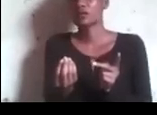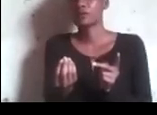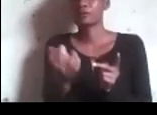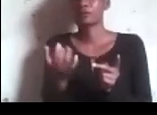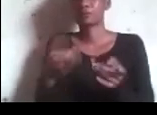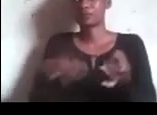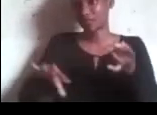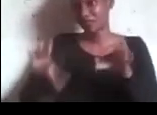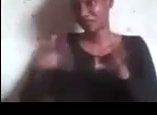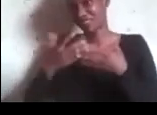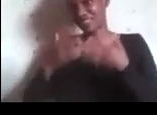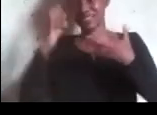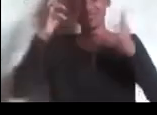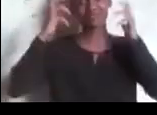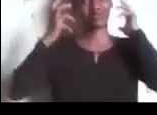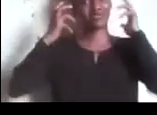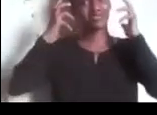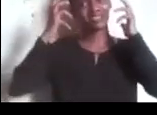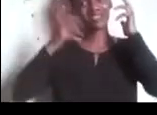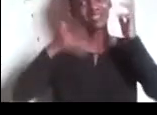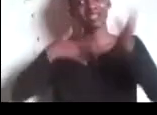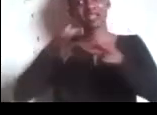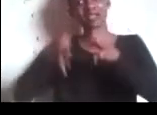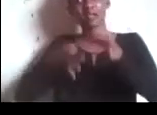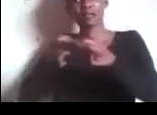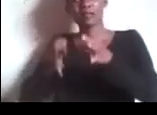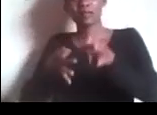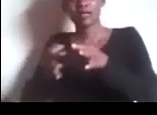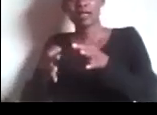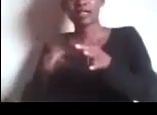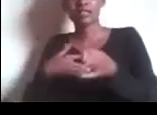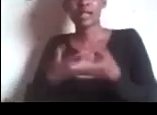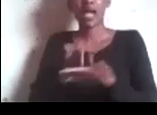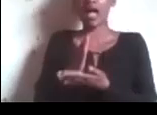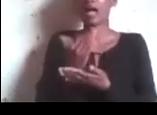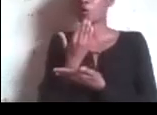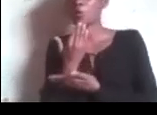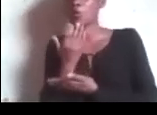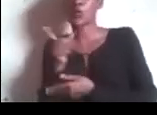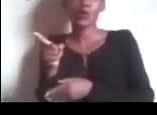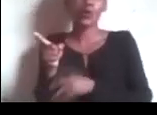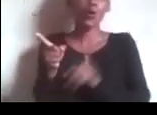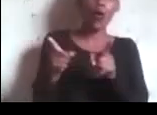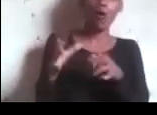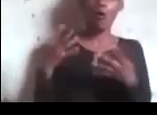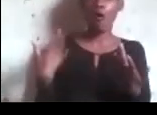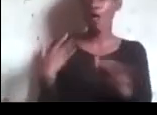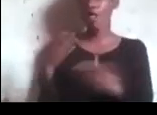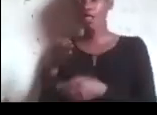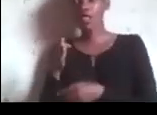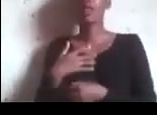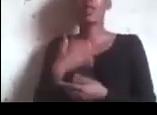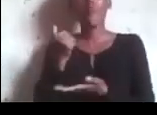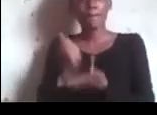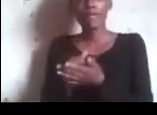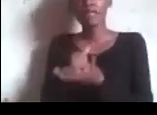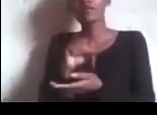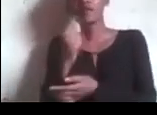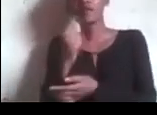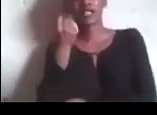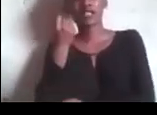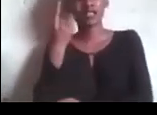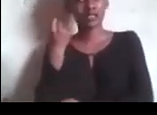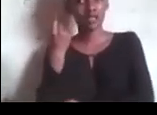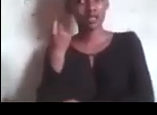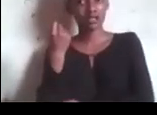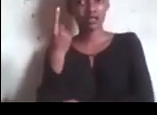confusing to explain who has the right and who has not the right. So you must distinguish those between different type